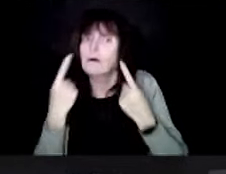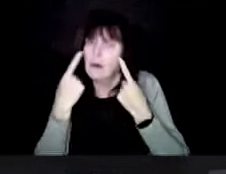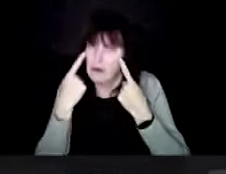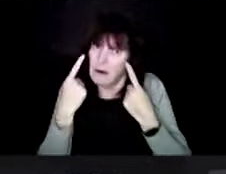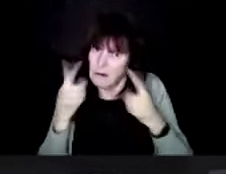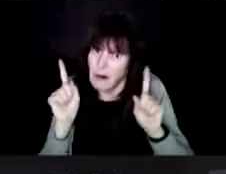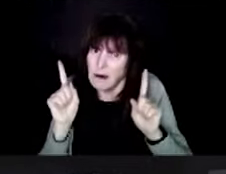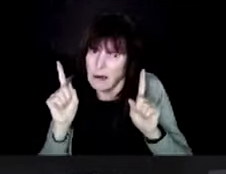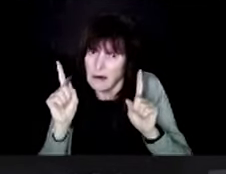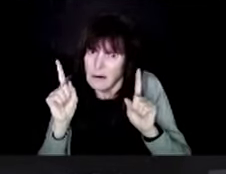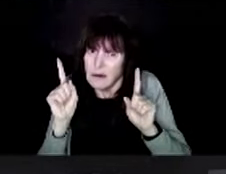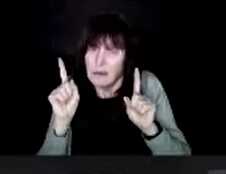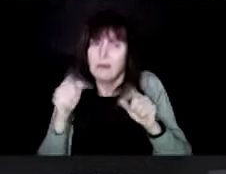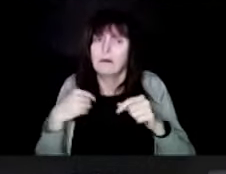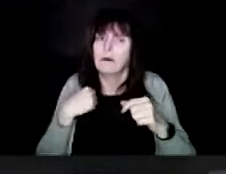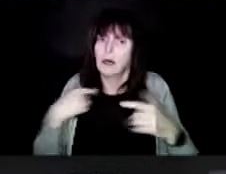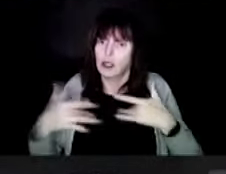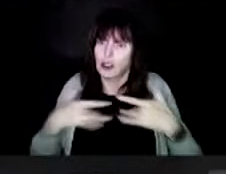this vaccine.